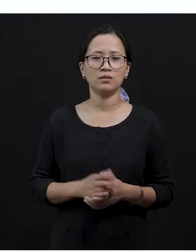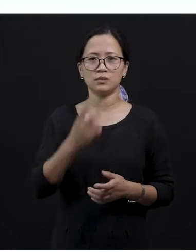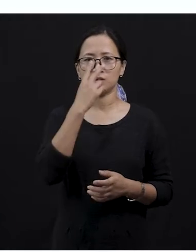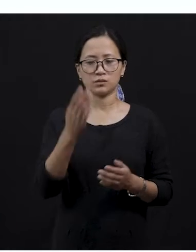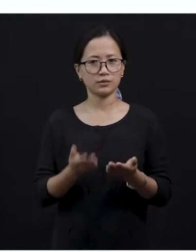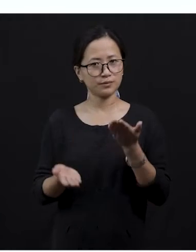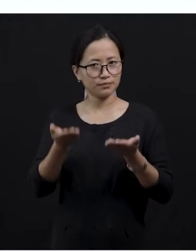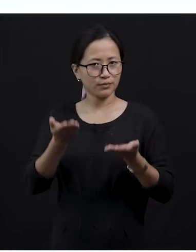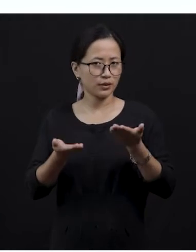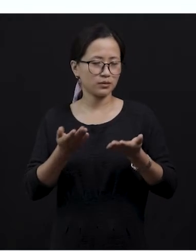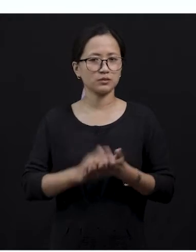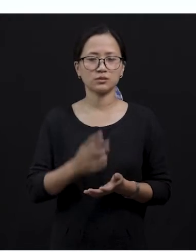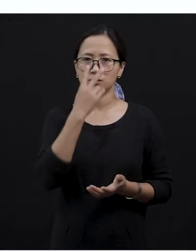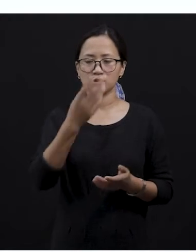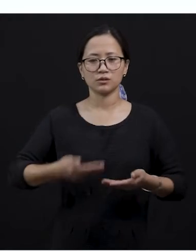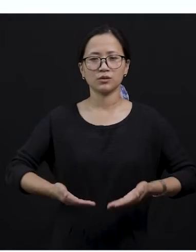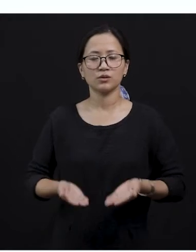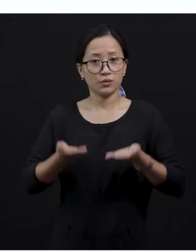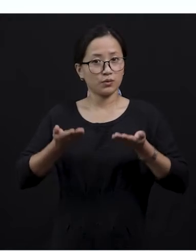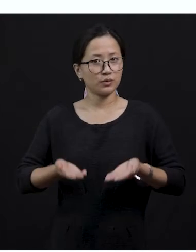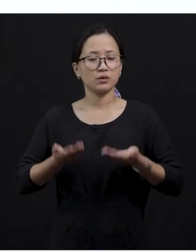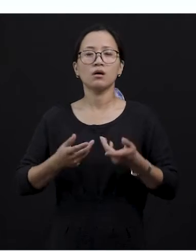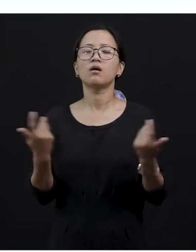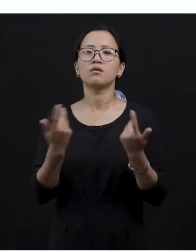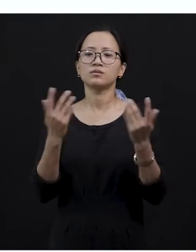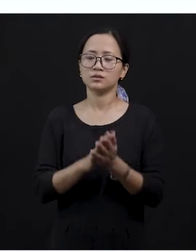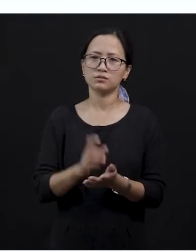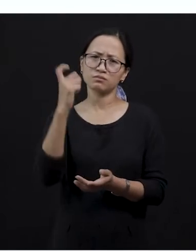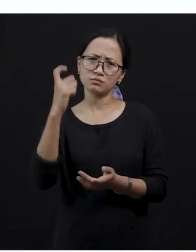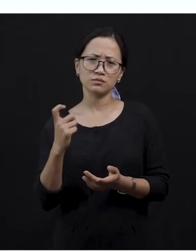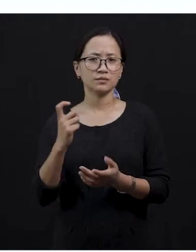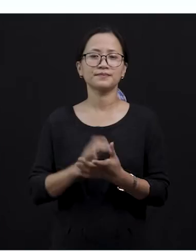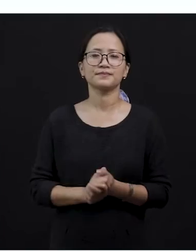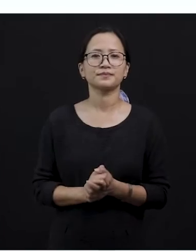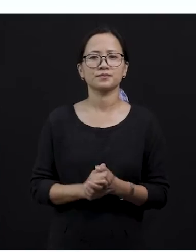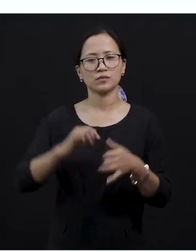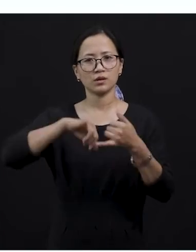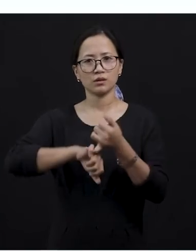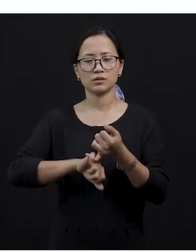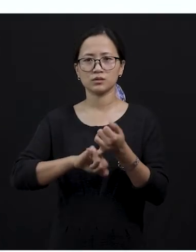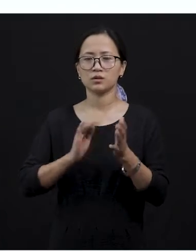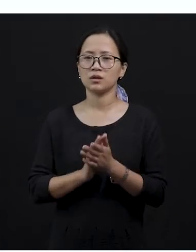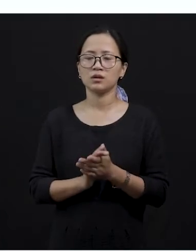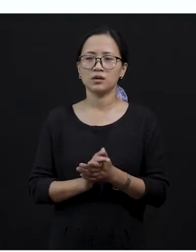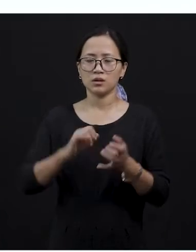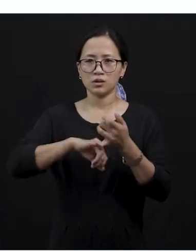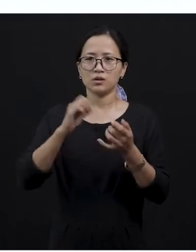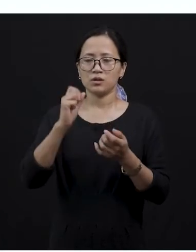this balance, they're trying to weigh how much they need. Yes? So that means solids have